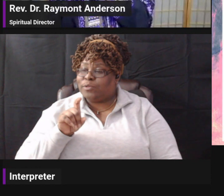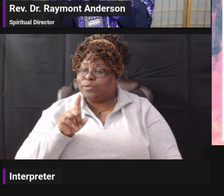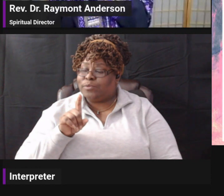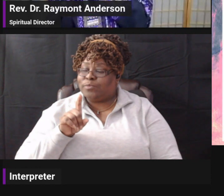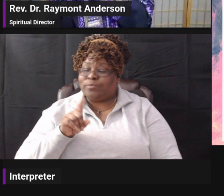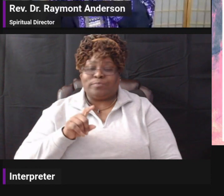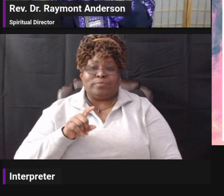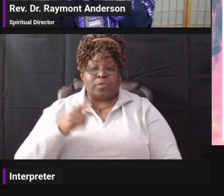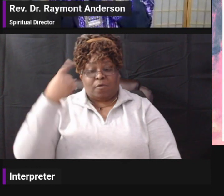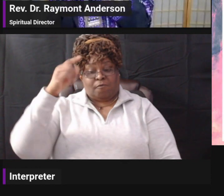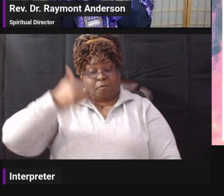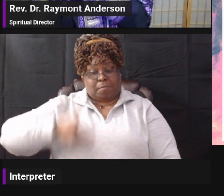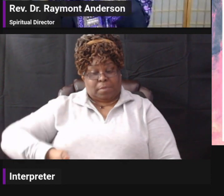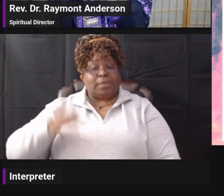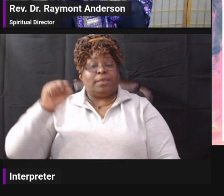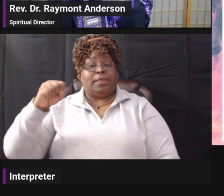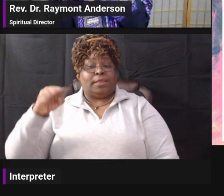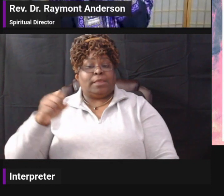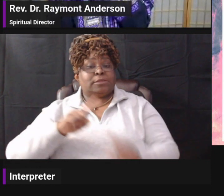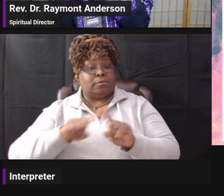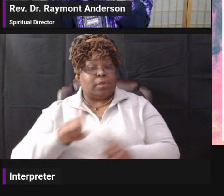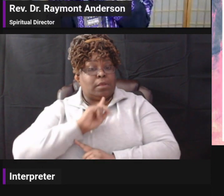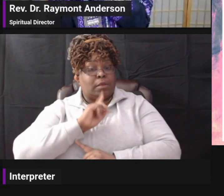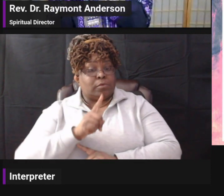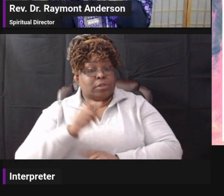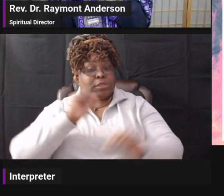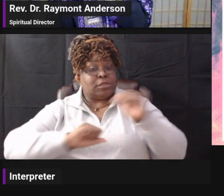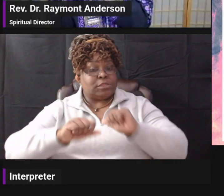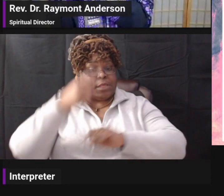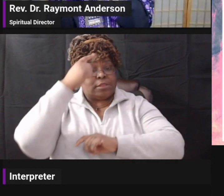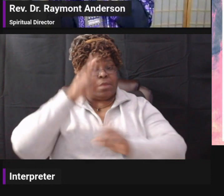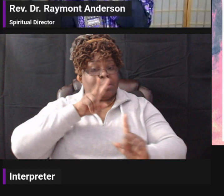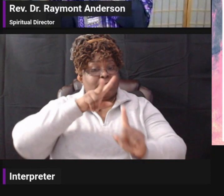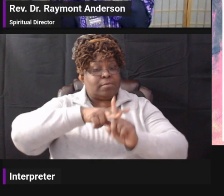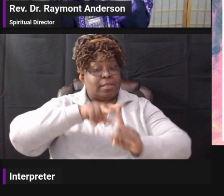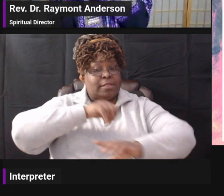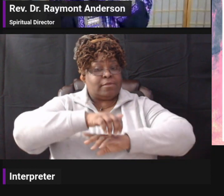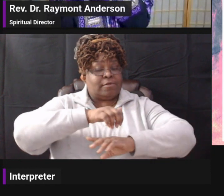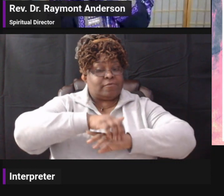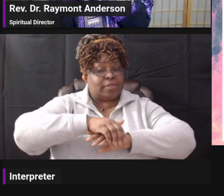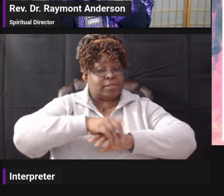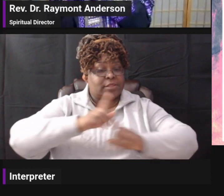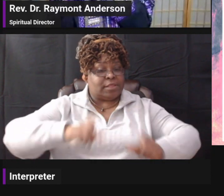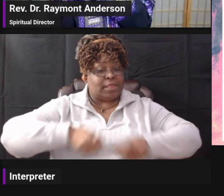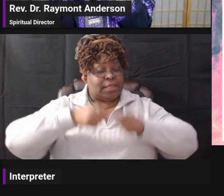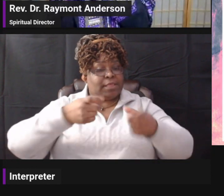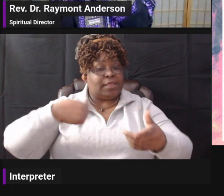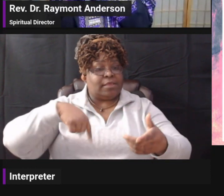Therein lies the question, does it? For me, it does, but does it? Does the science of mind, when applied